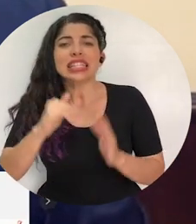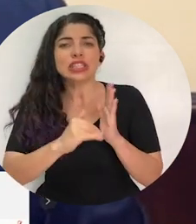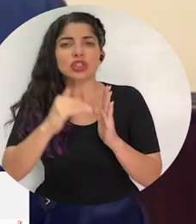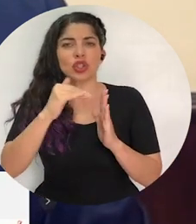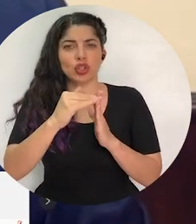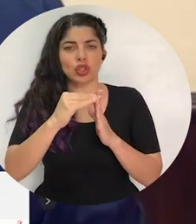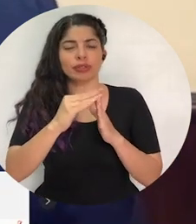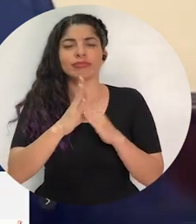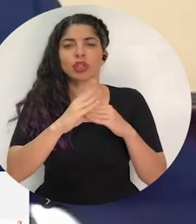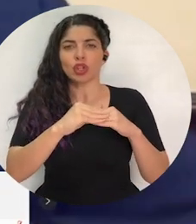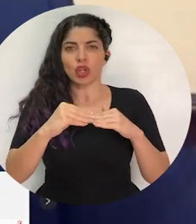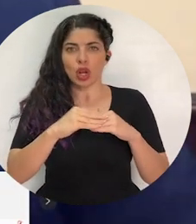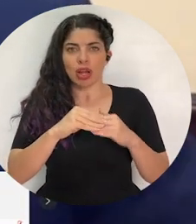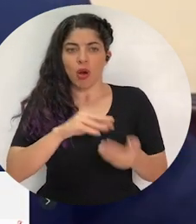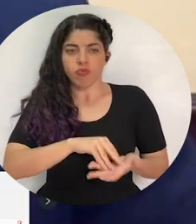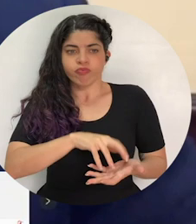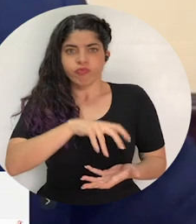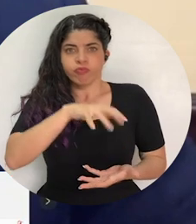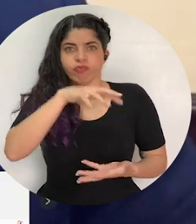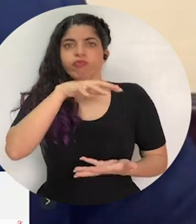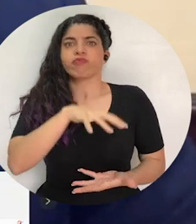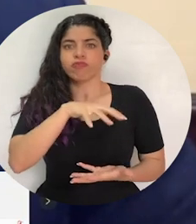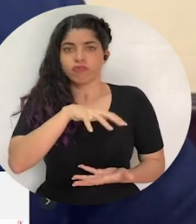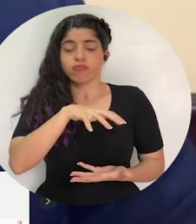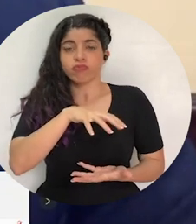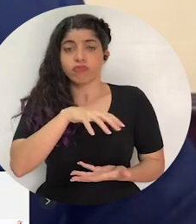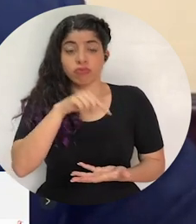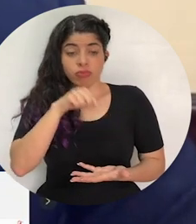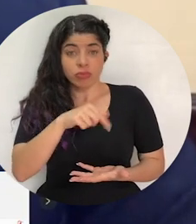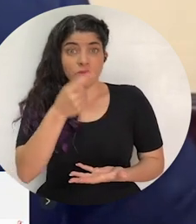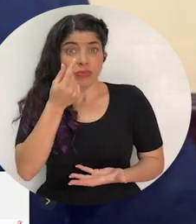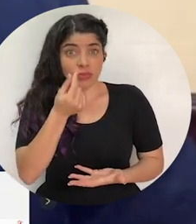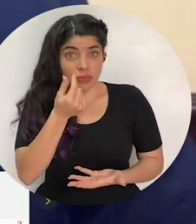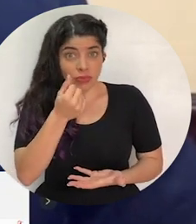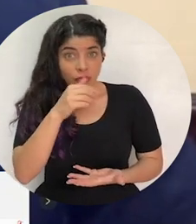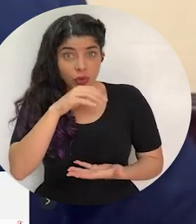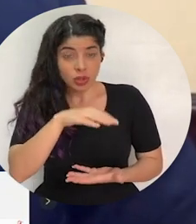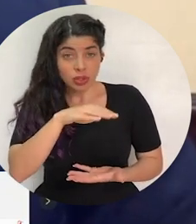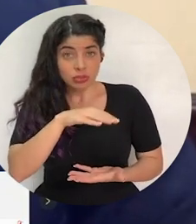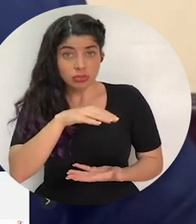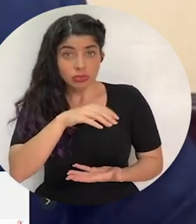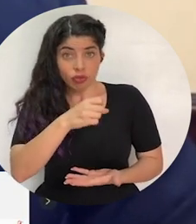$500 billion to build up this fund. But this fund